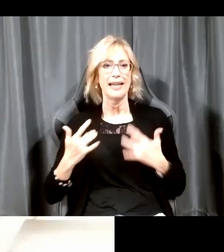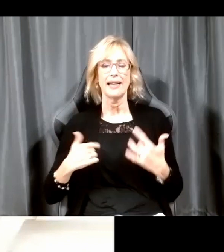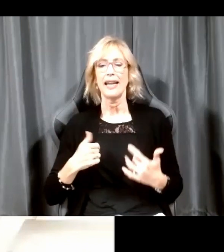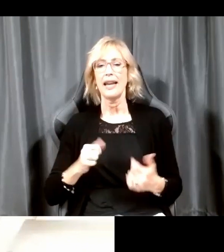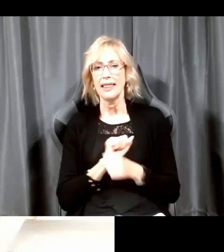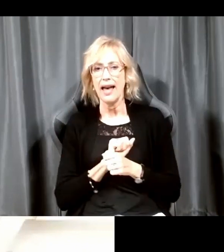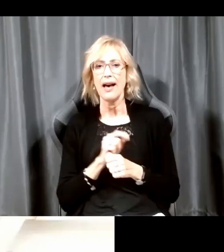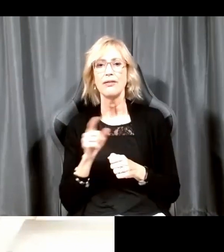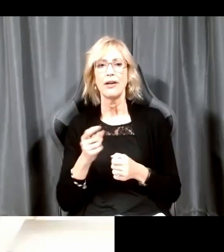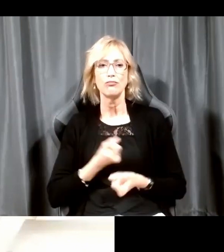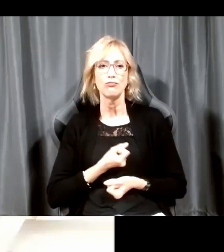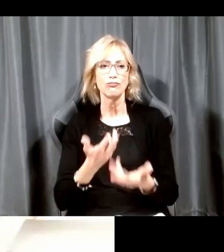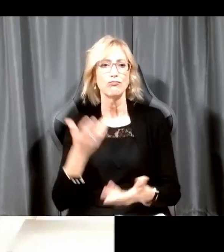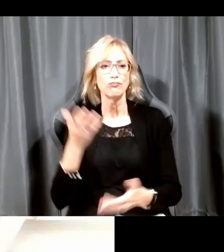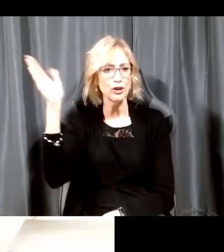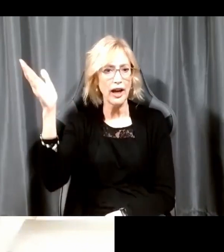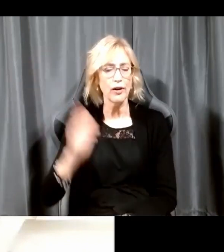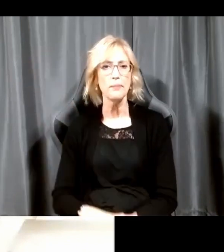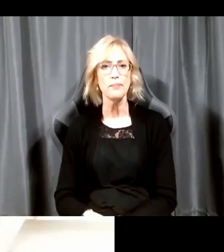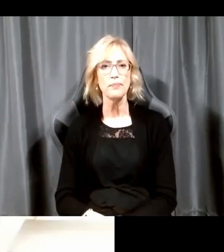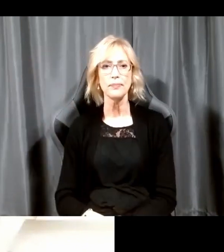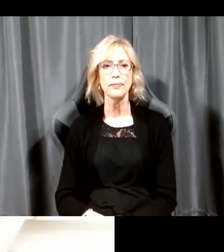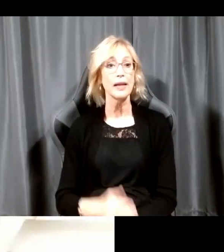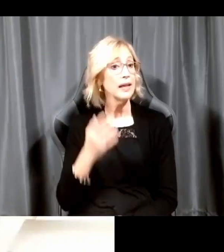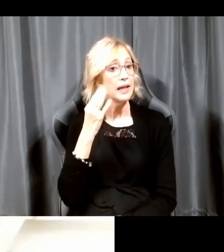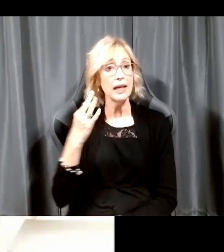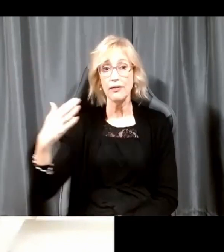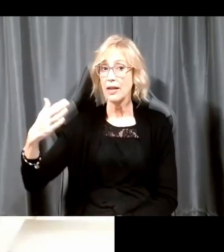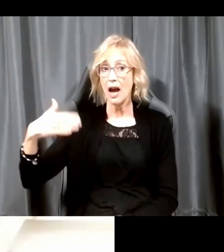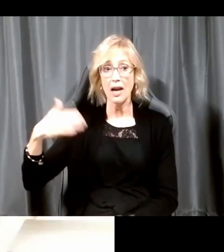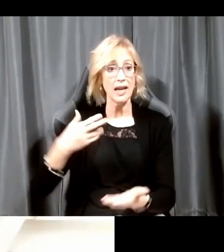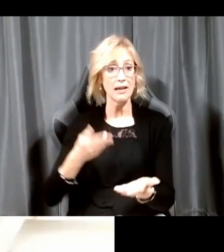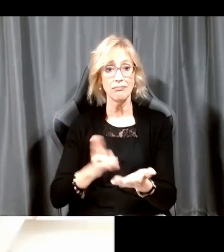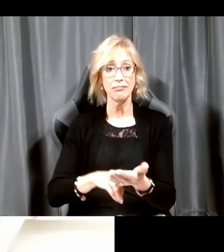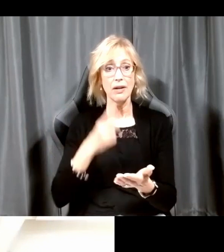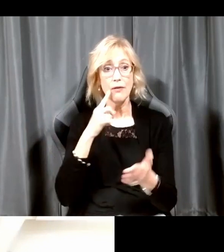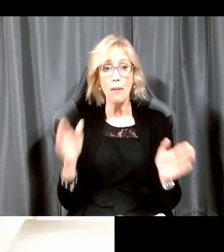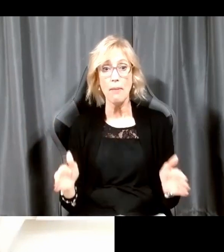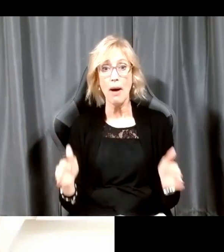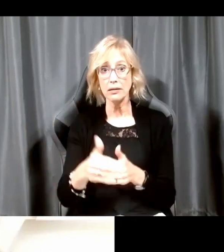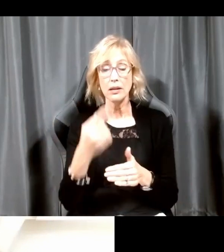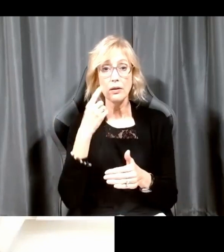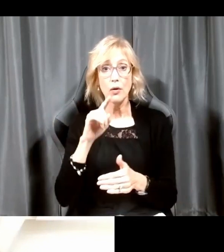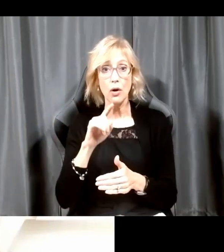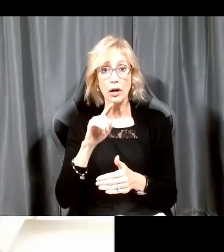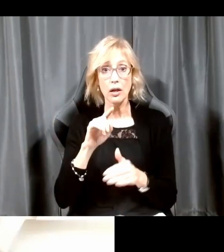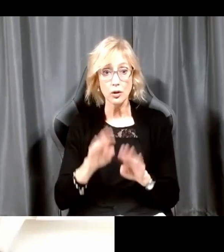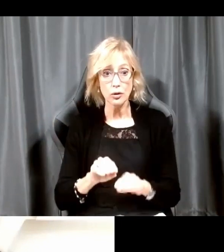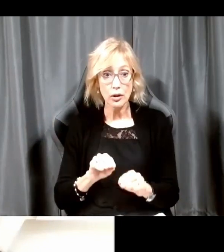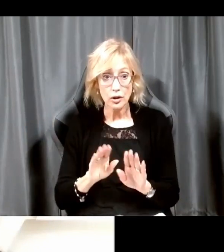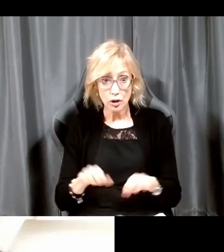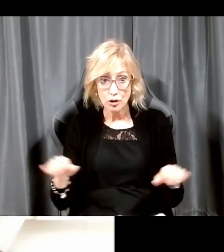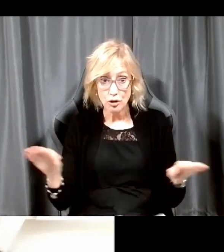shared. And if you have not signed up for boxes for your kids or your students that you're working with, they're free.